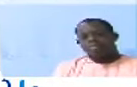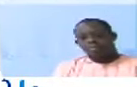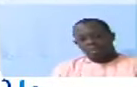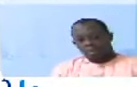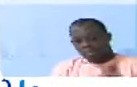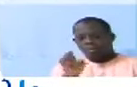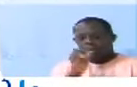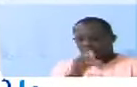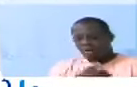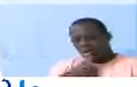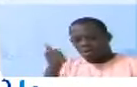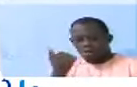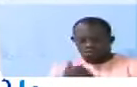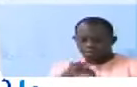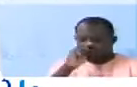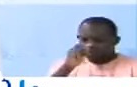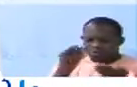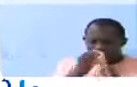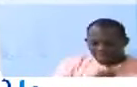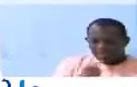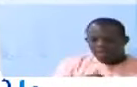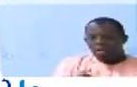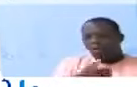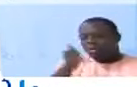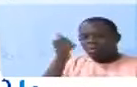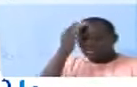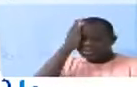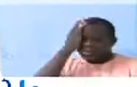They said some died and some were seriously